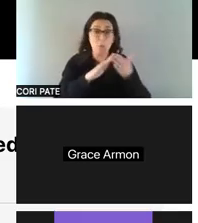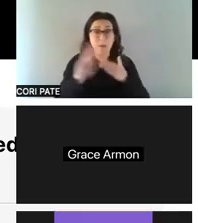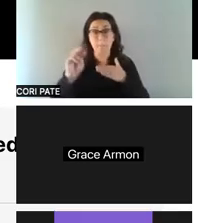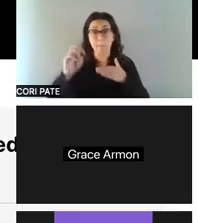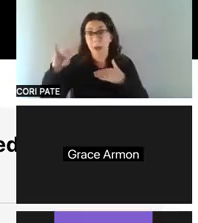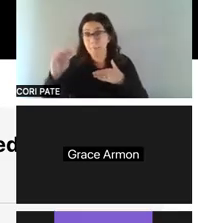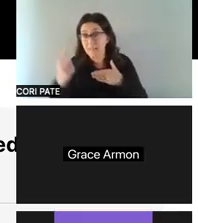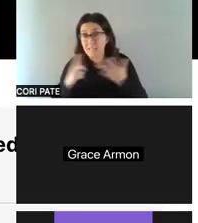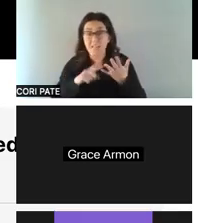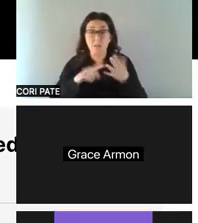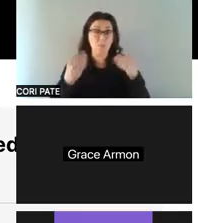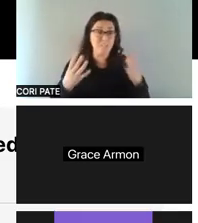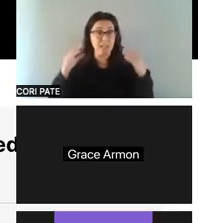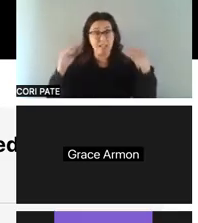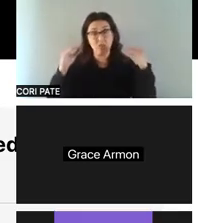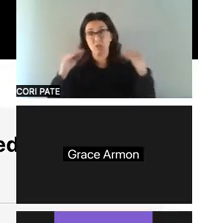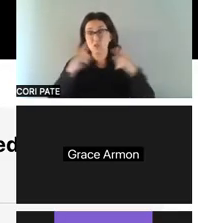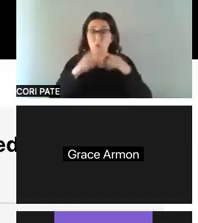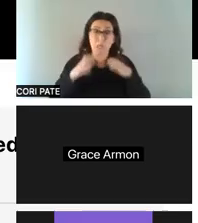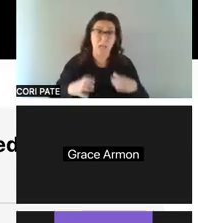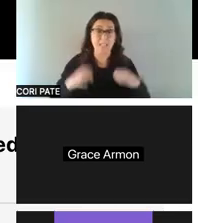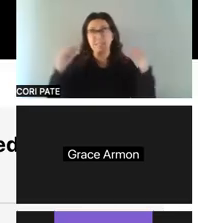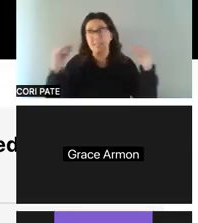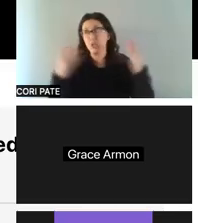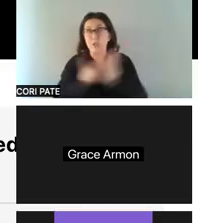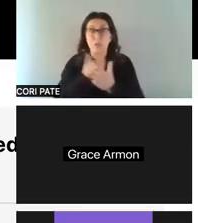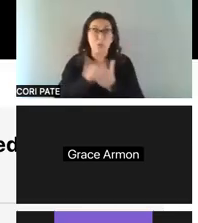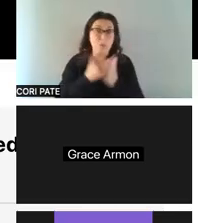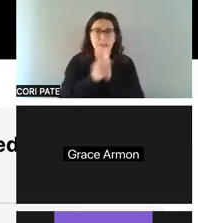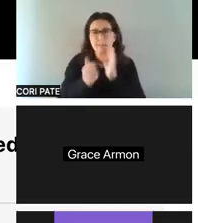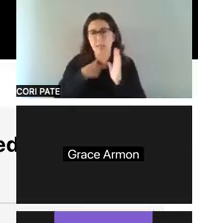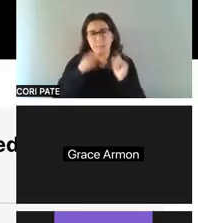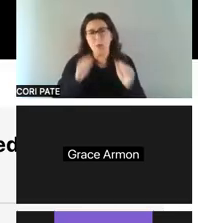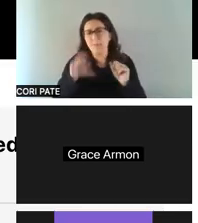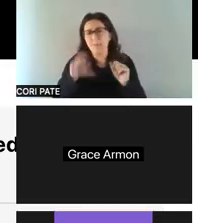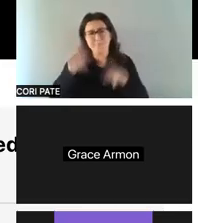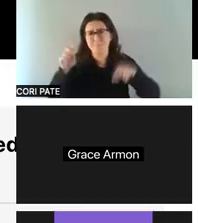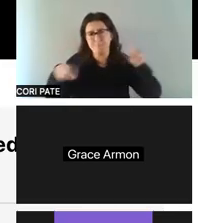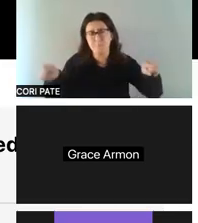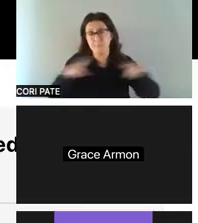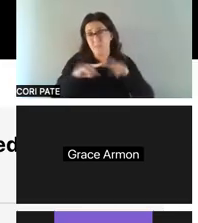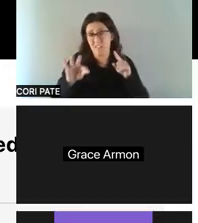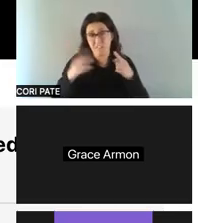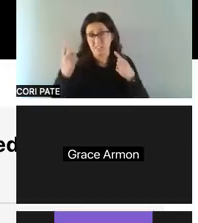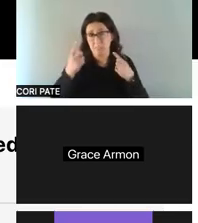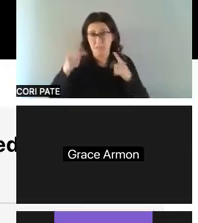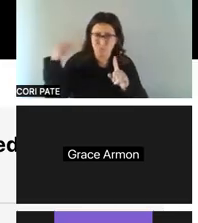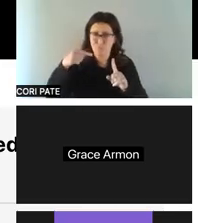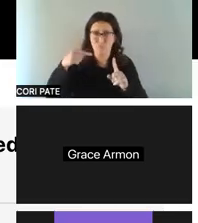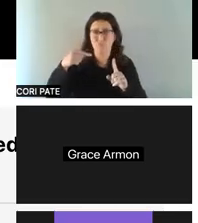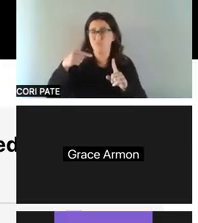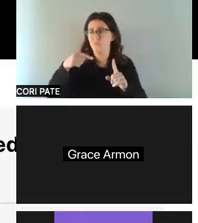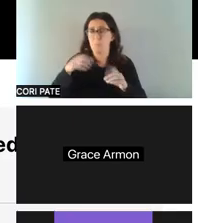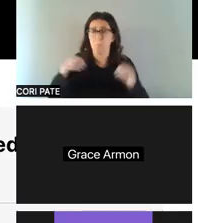providing instruction to clients, teaching new skills. There's a lot of things. But if there's something with, some